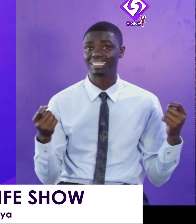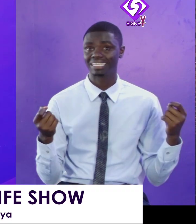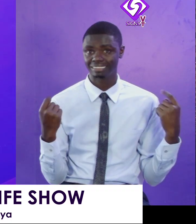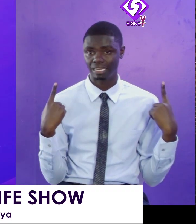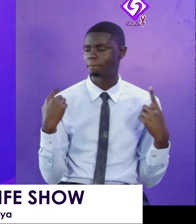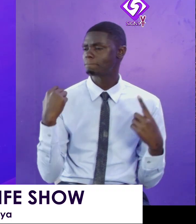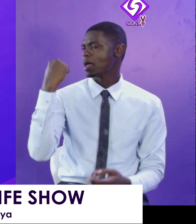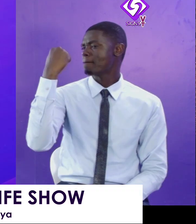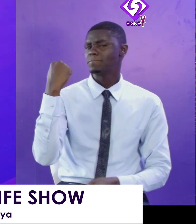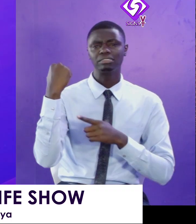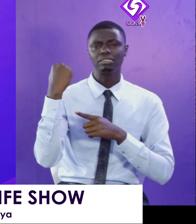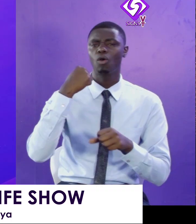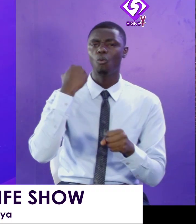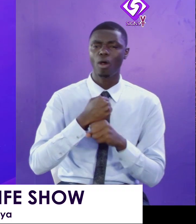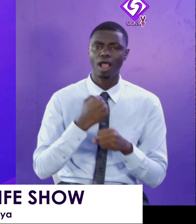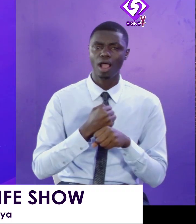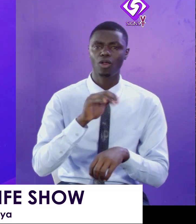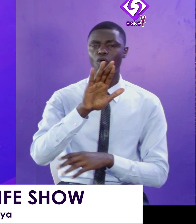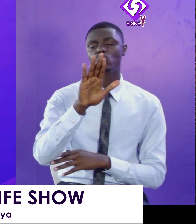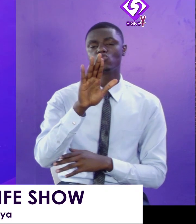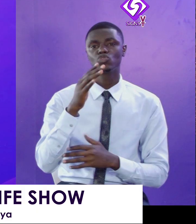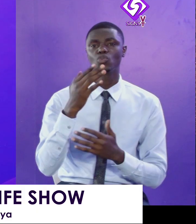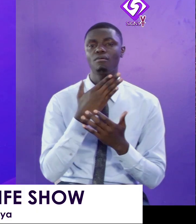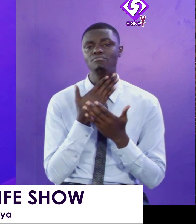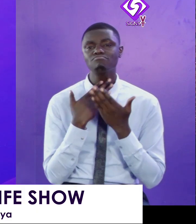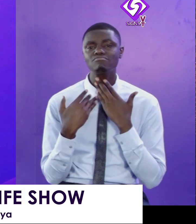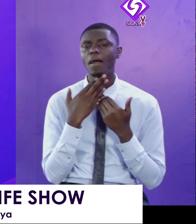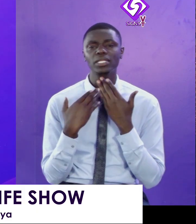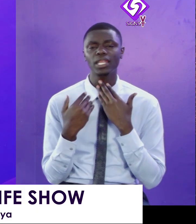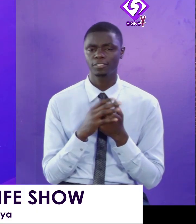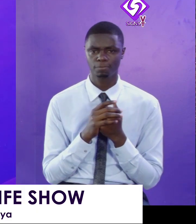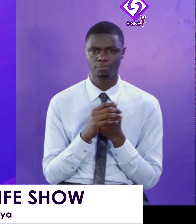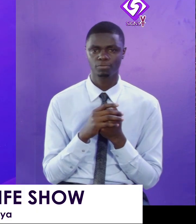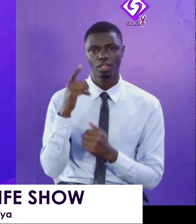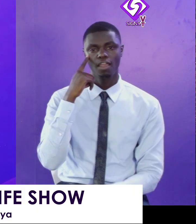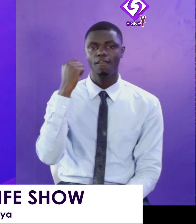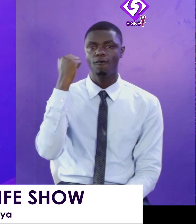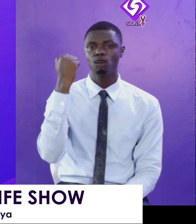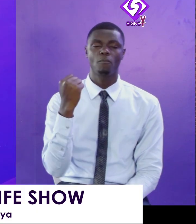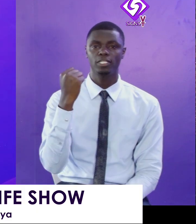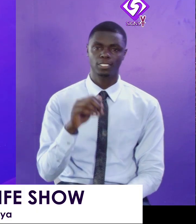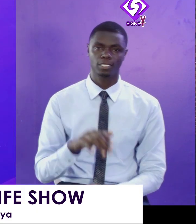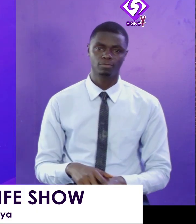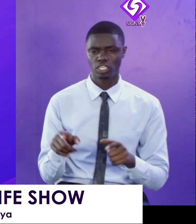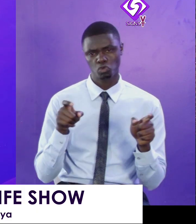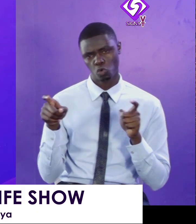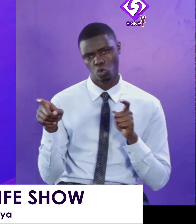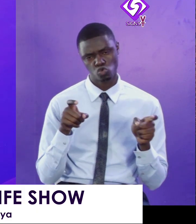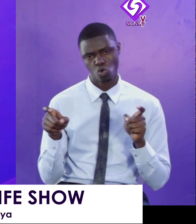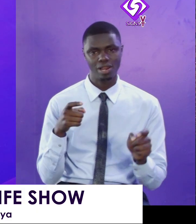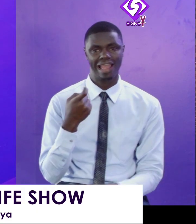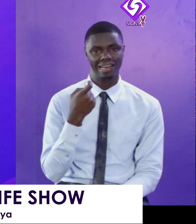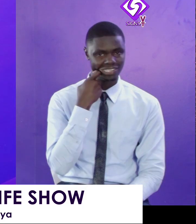betting, work on your appetite, Work on your appetite for betting. Work on your appetite for